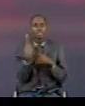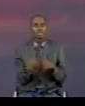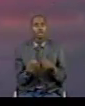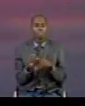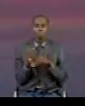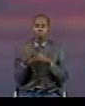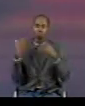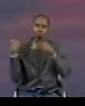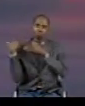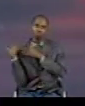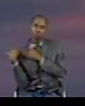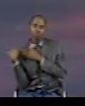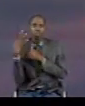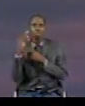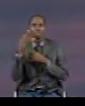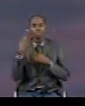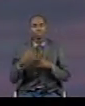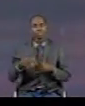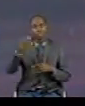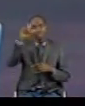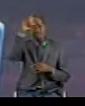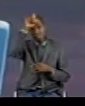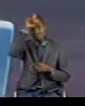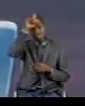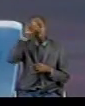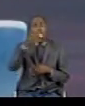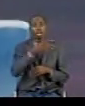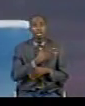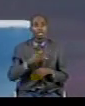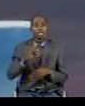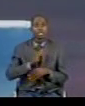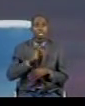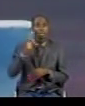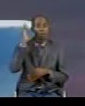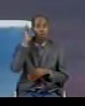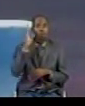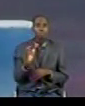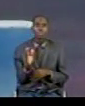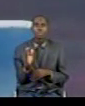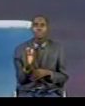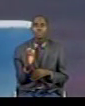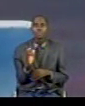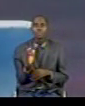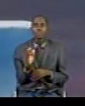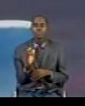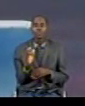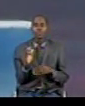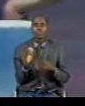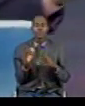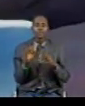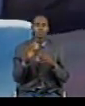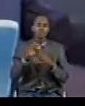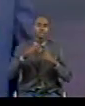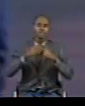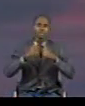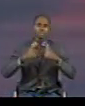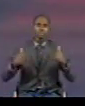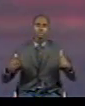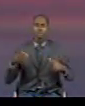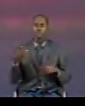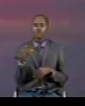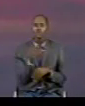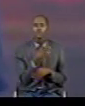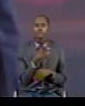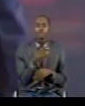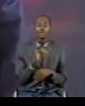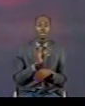the Egyptians, and I will rid you of their bondage, and I will